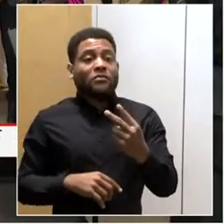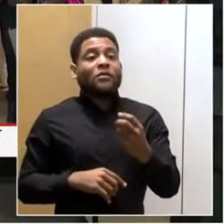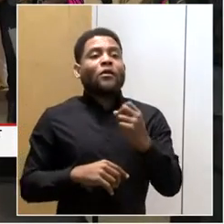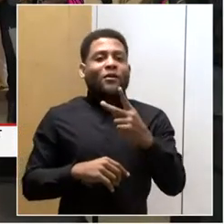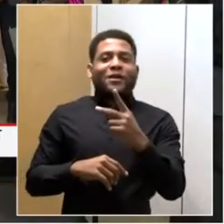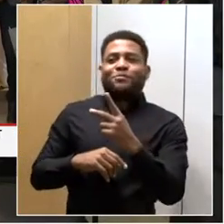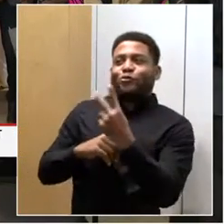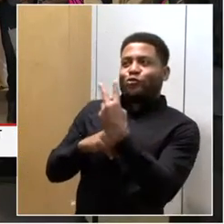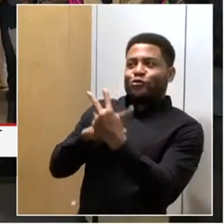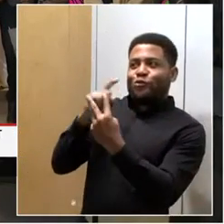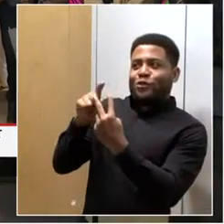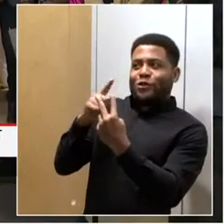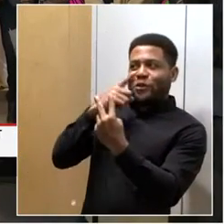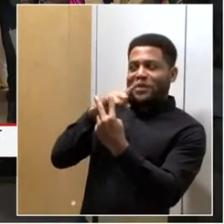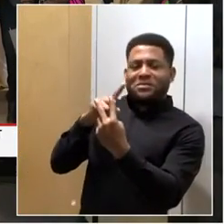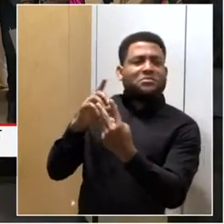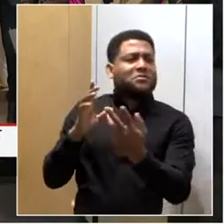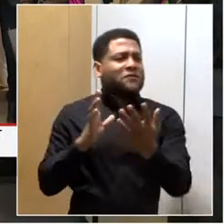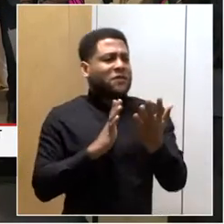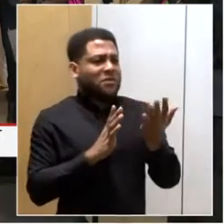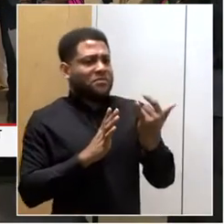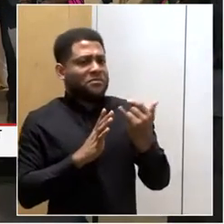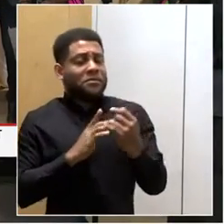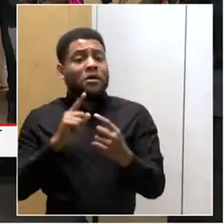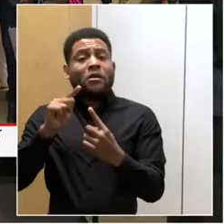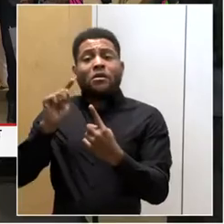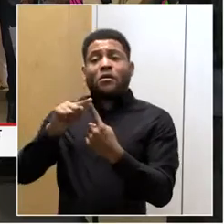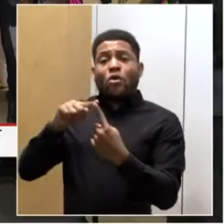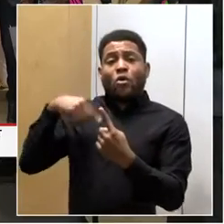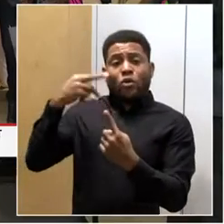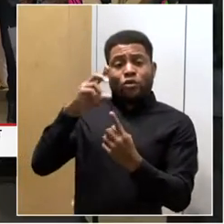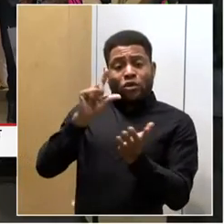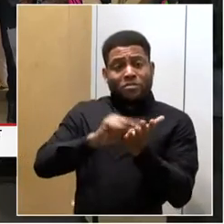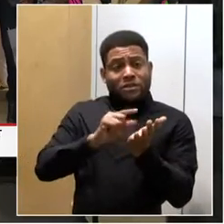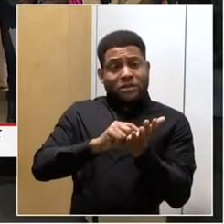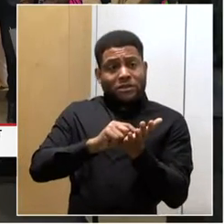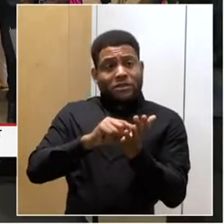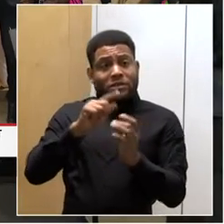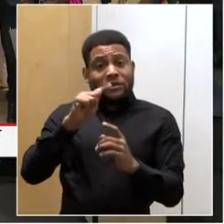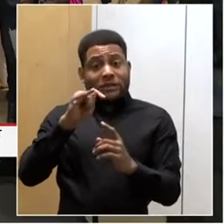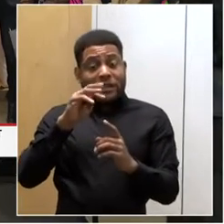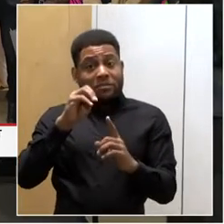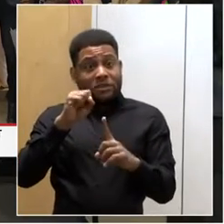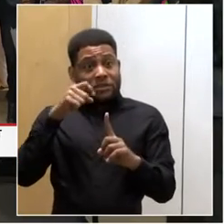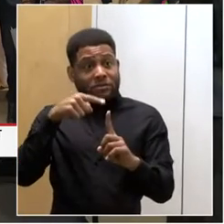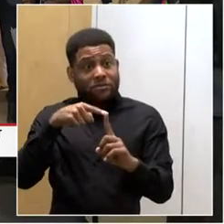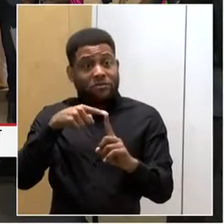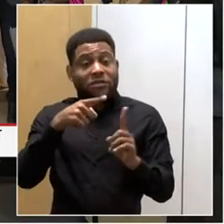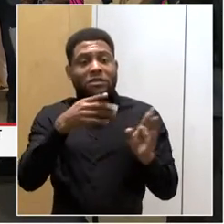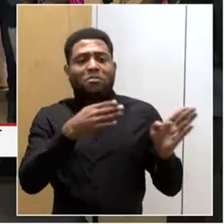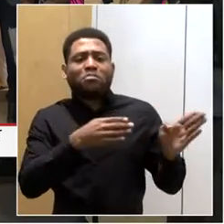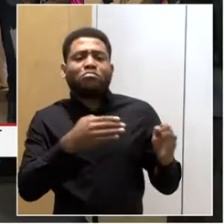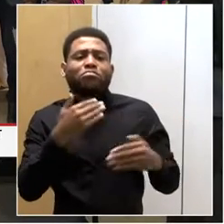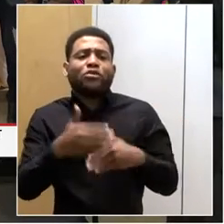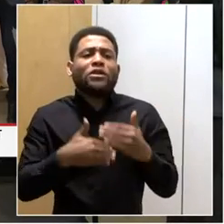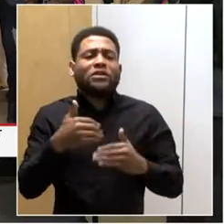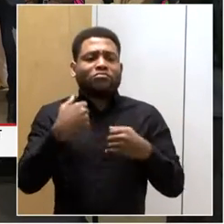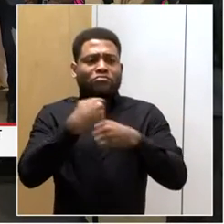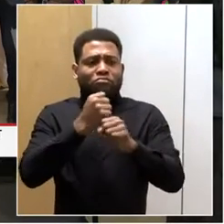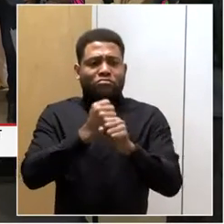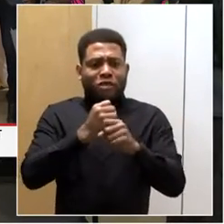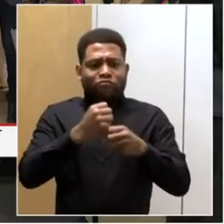Washington Times reporting that the city is in discussions to create a stadium authority. Could you confirm that? What would